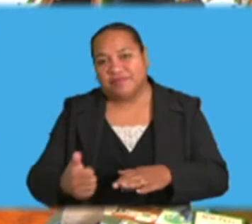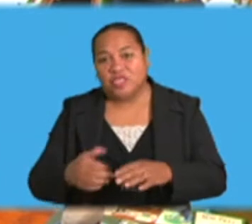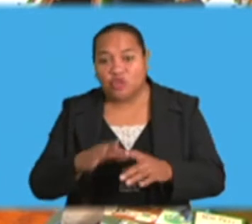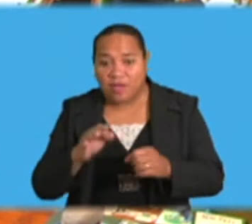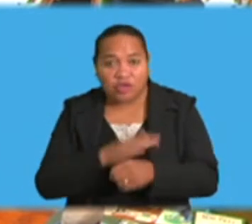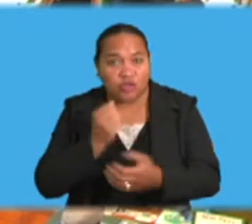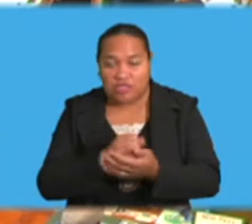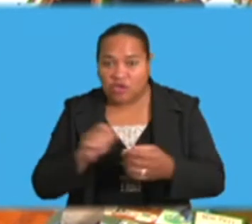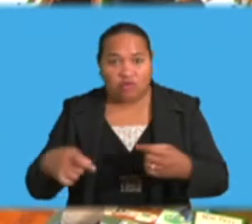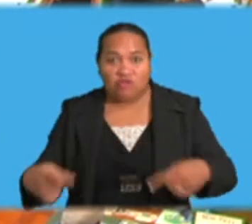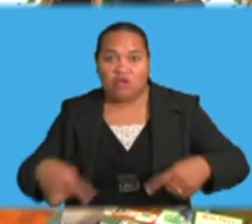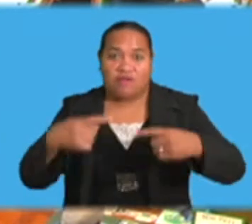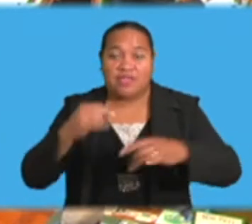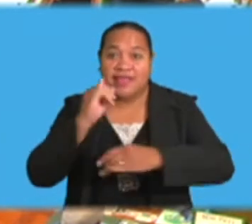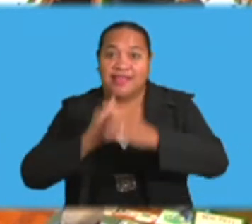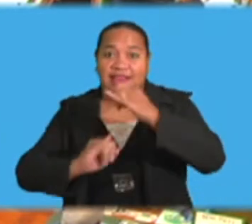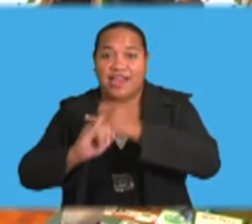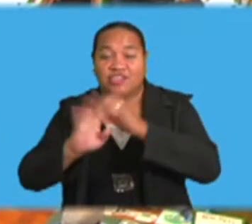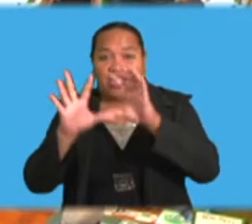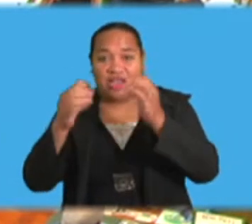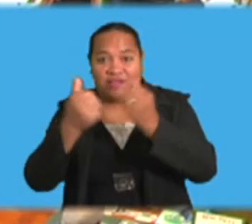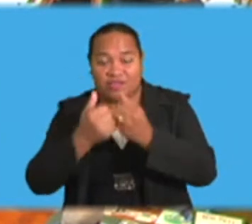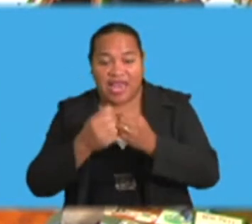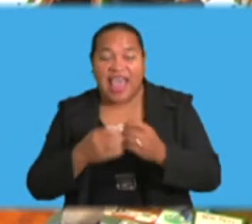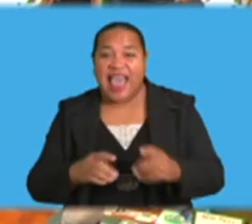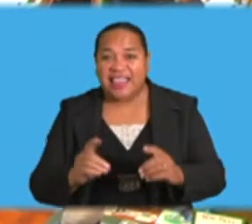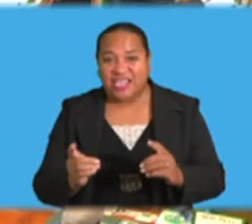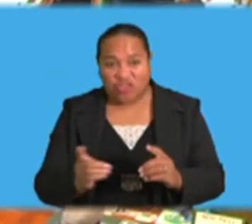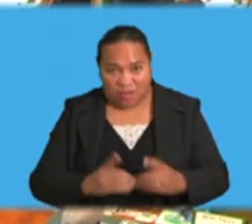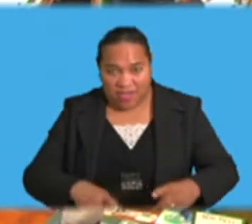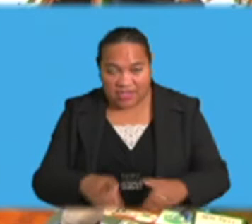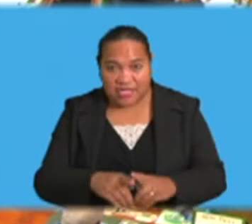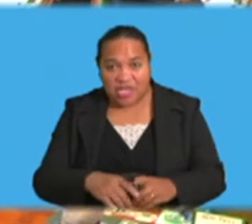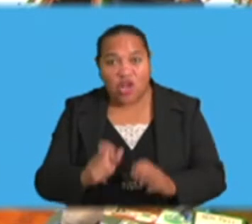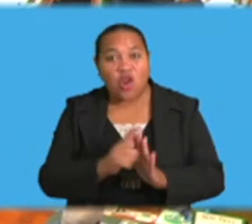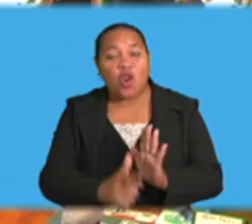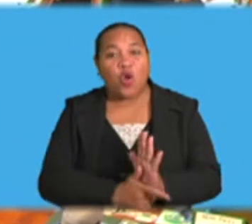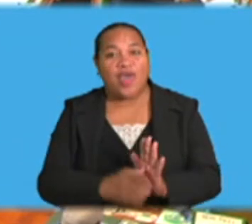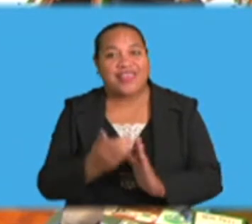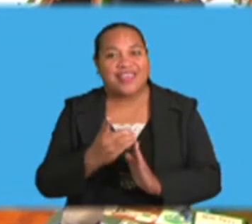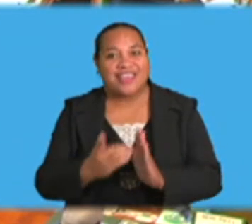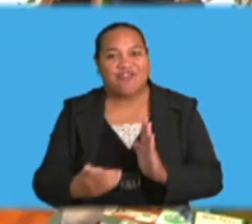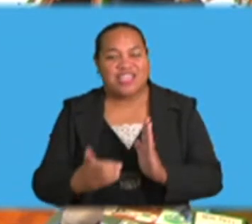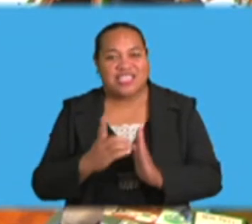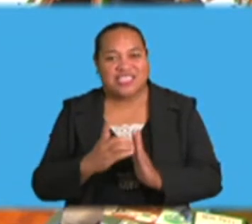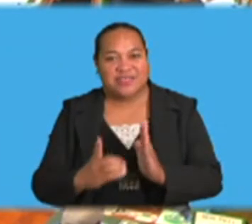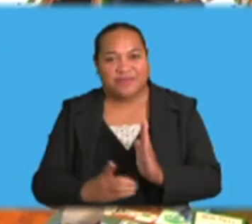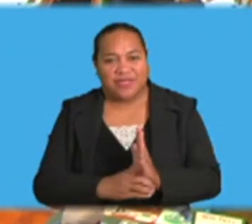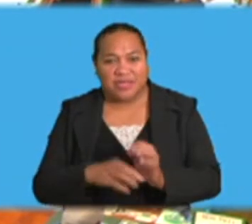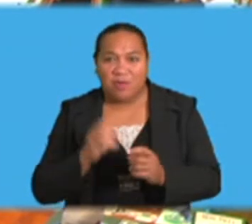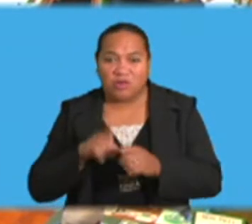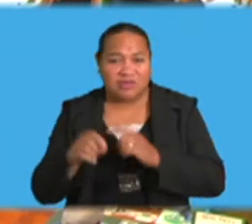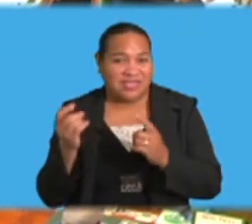conflict between the international covenants and the domestic laws and decrees. The most significant of domestic